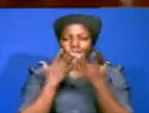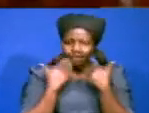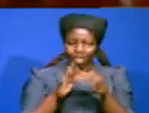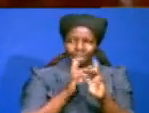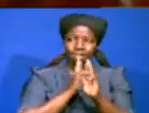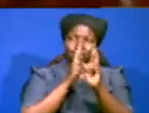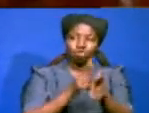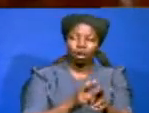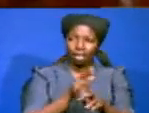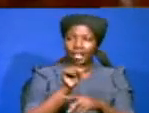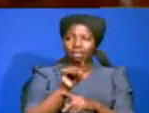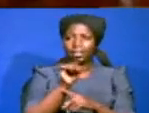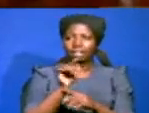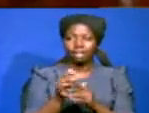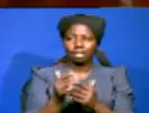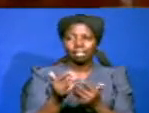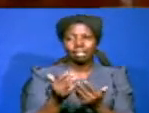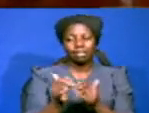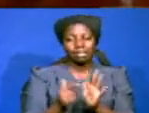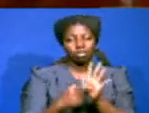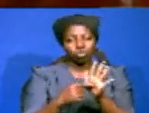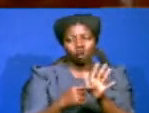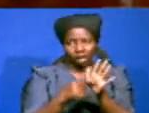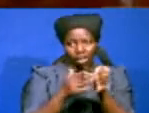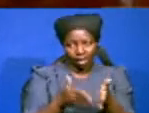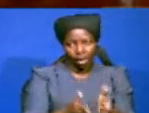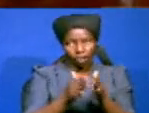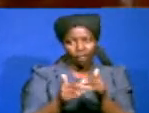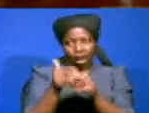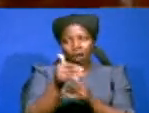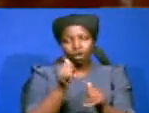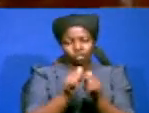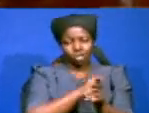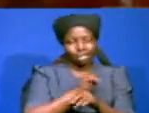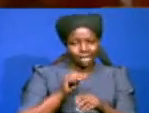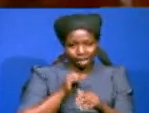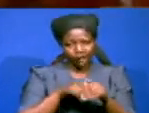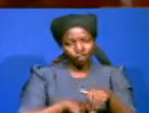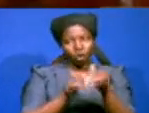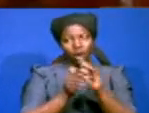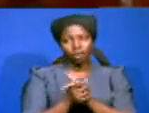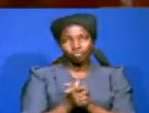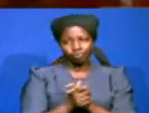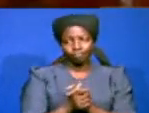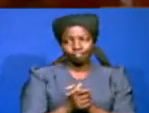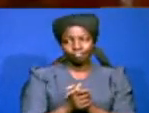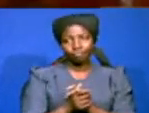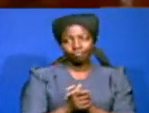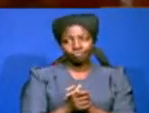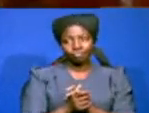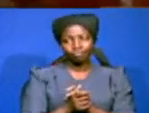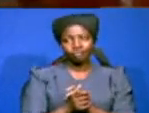that anchored the direction the Senate took under that leadership, anchored the student leadership for many years.